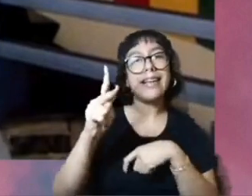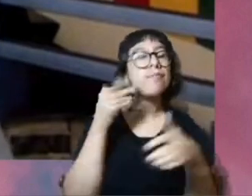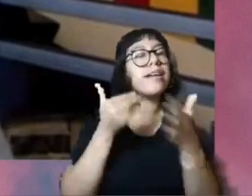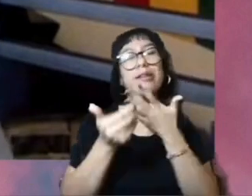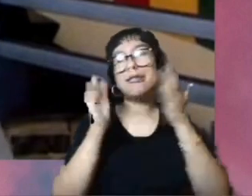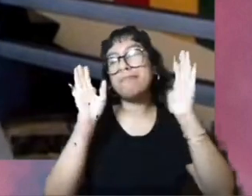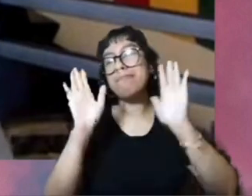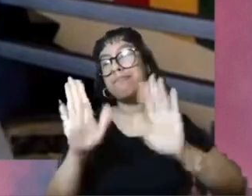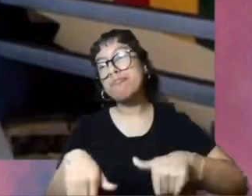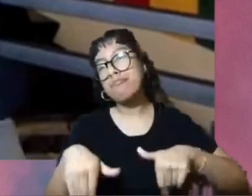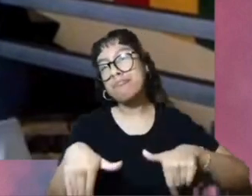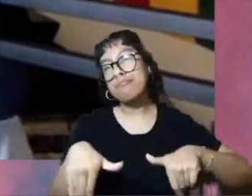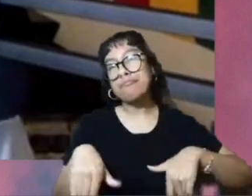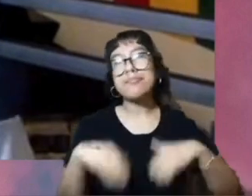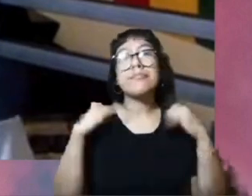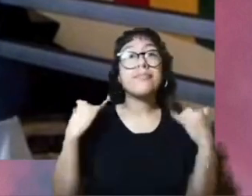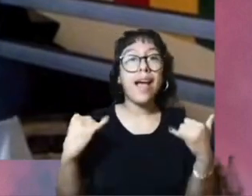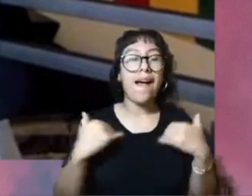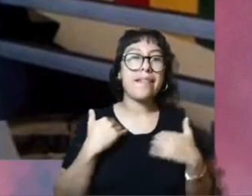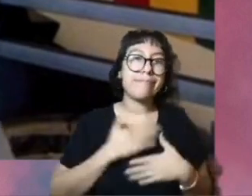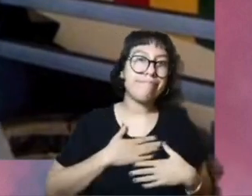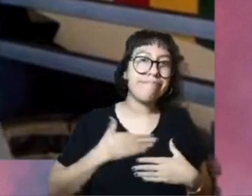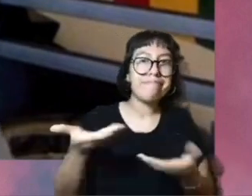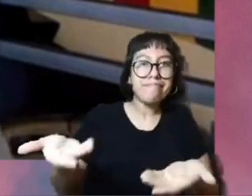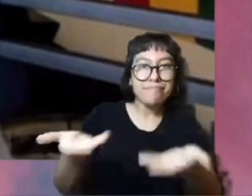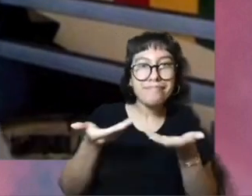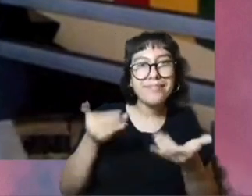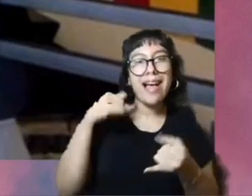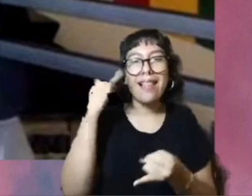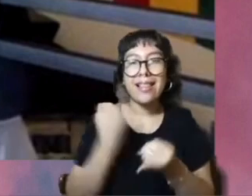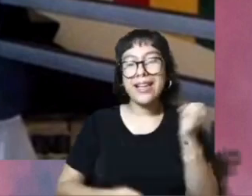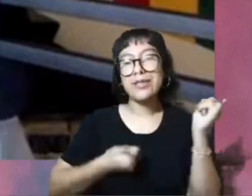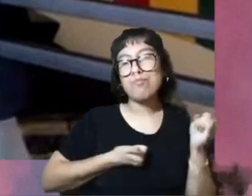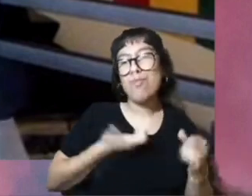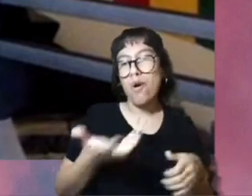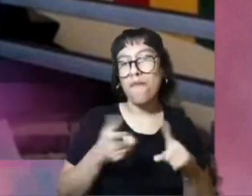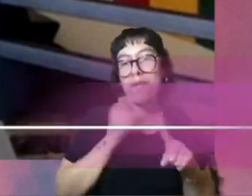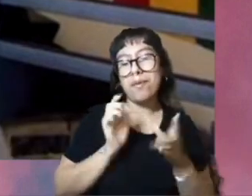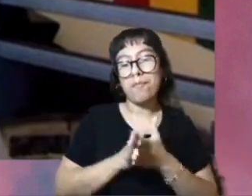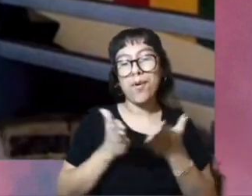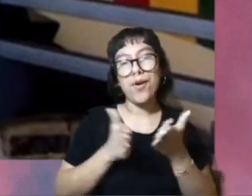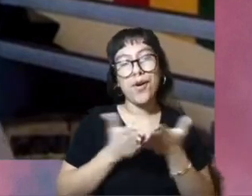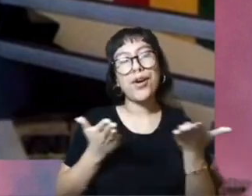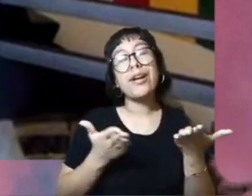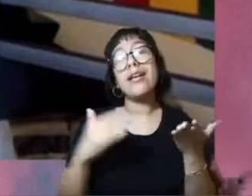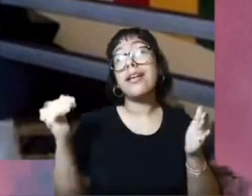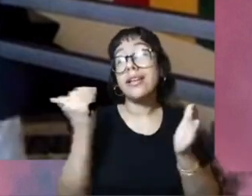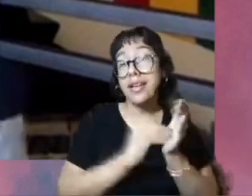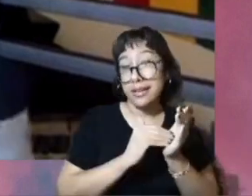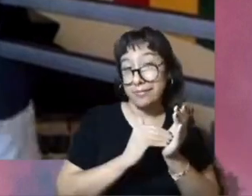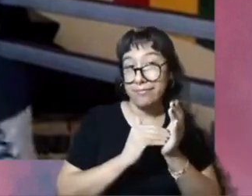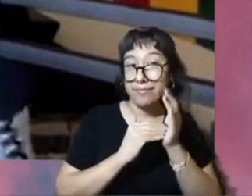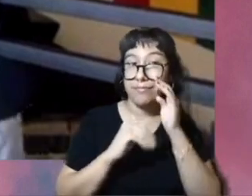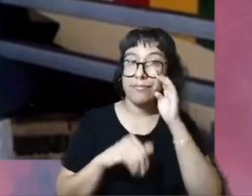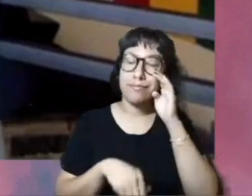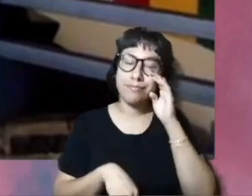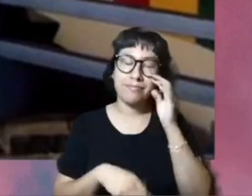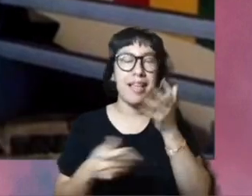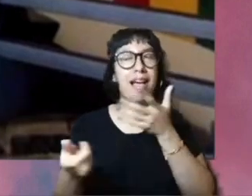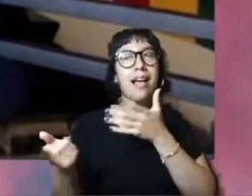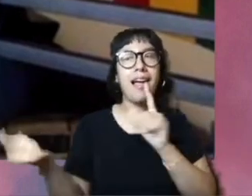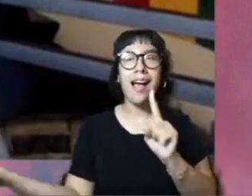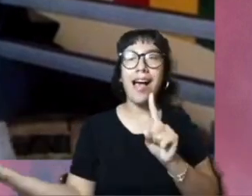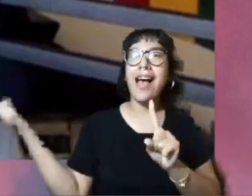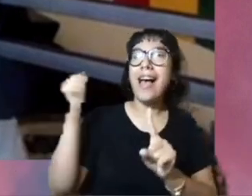anyways, I now have the pleasure, like I said, to bring up our last poet from the anthology. Okay, and once again, bringing it back